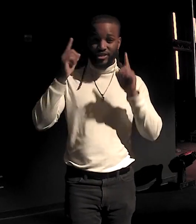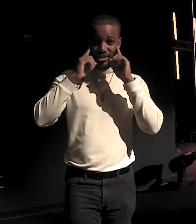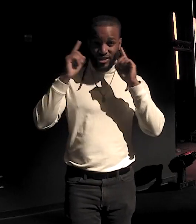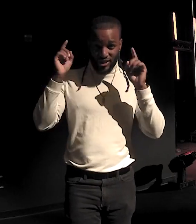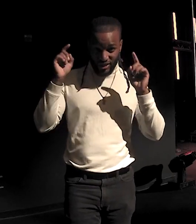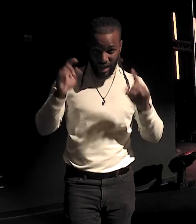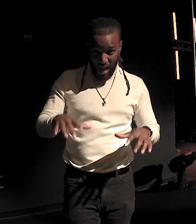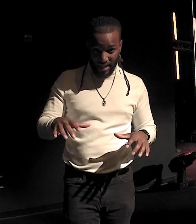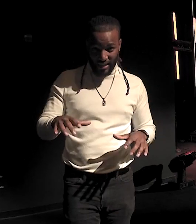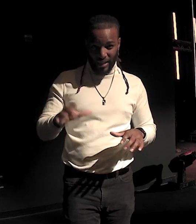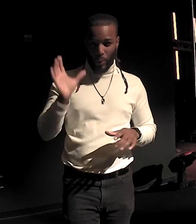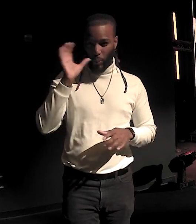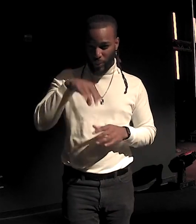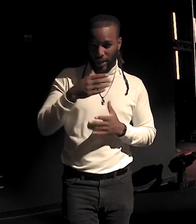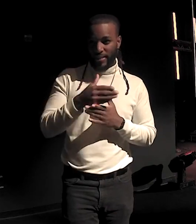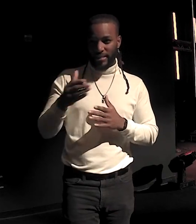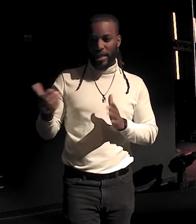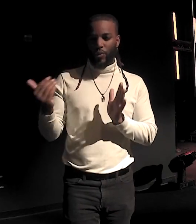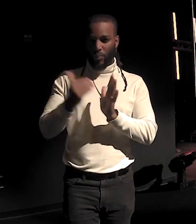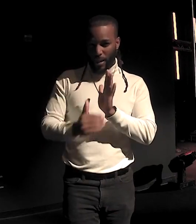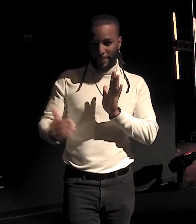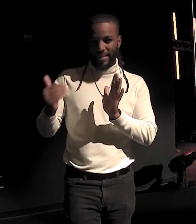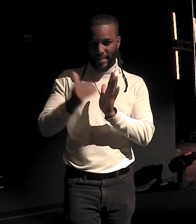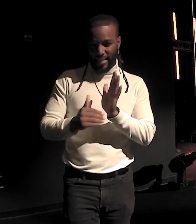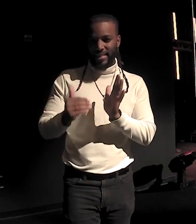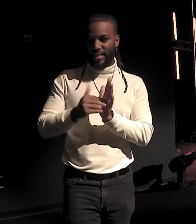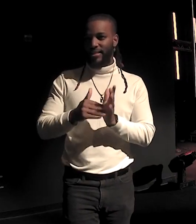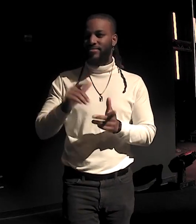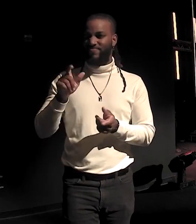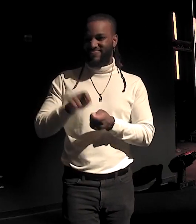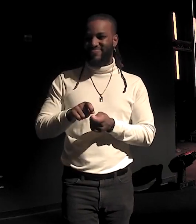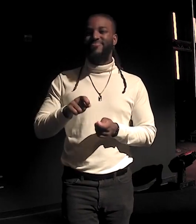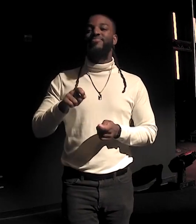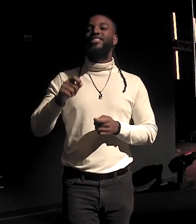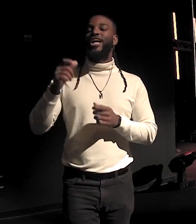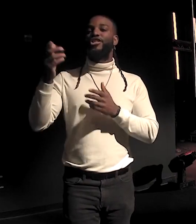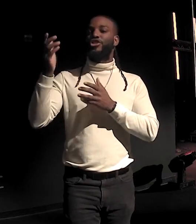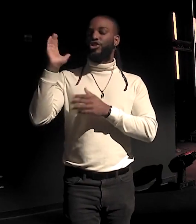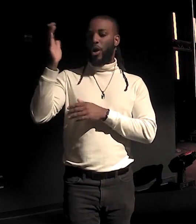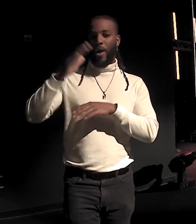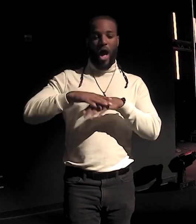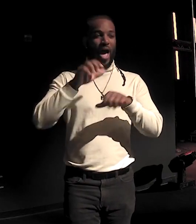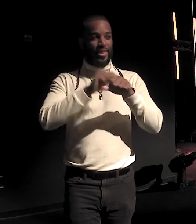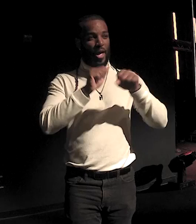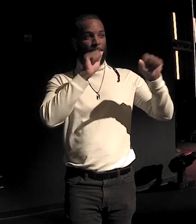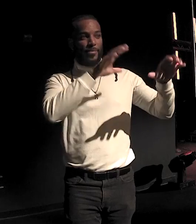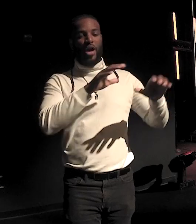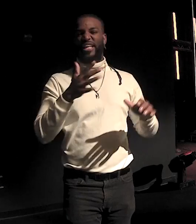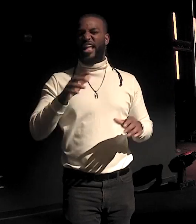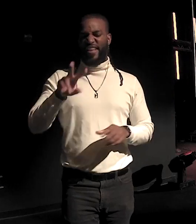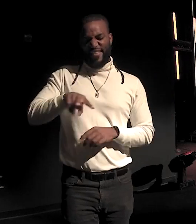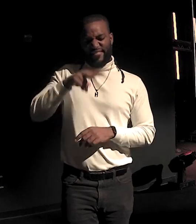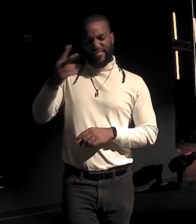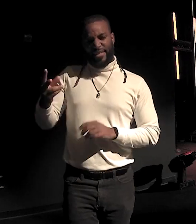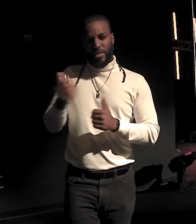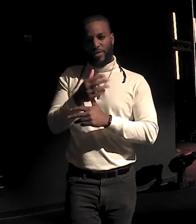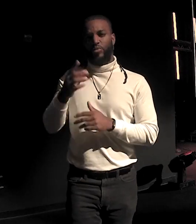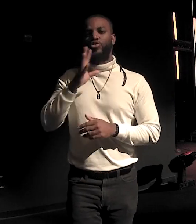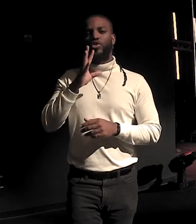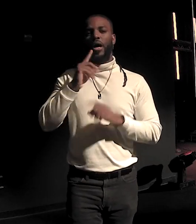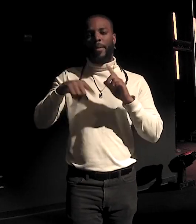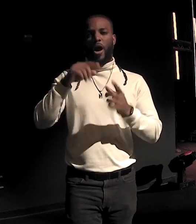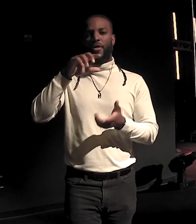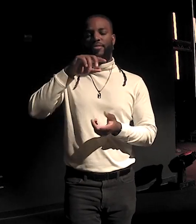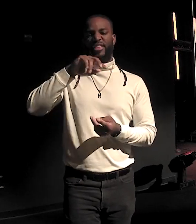shocking, weird things, like repeatedly, and specifically in the Sermon on the Mount, he kind of flips everything. We talk about the